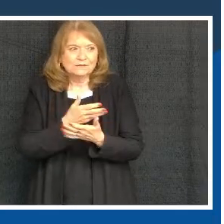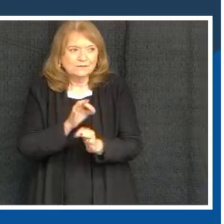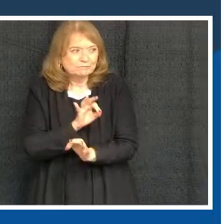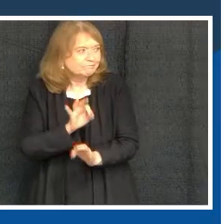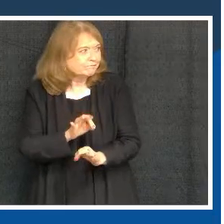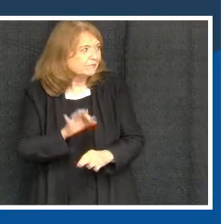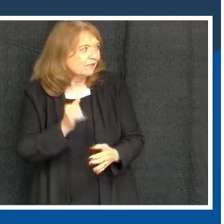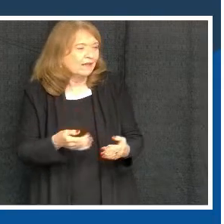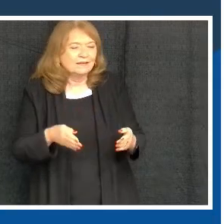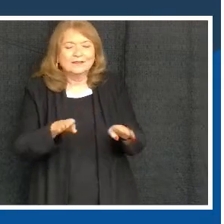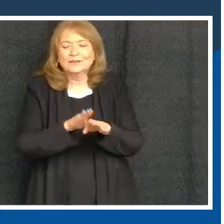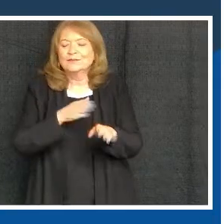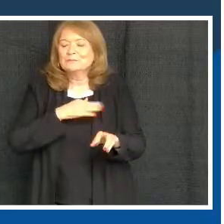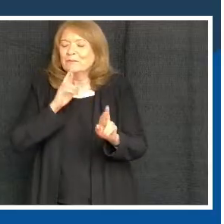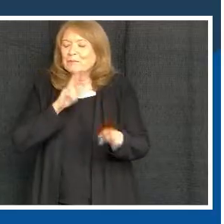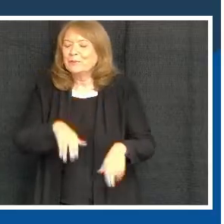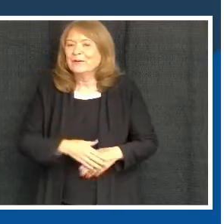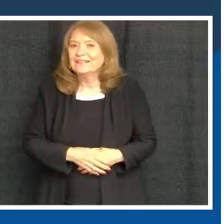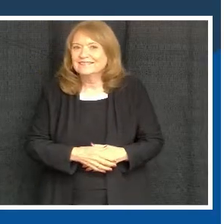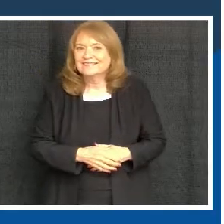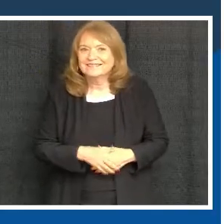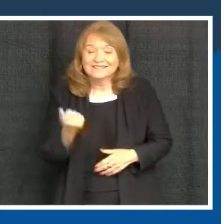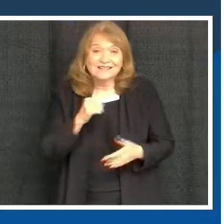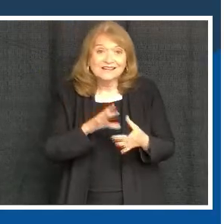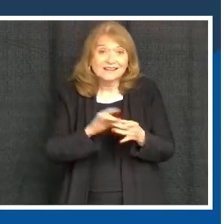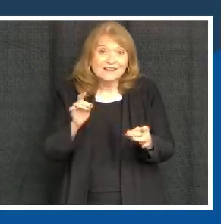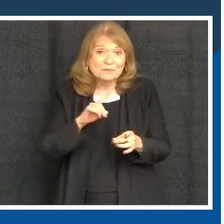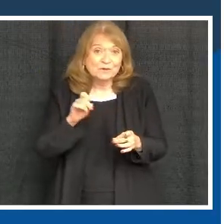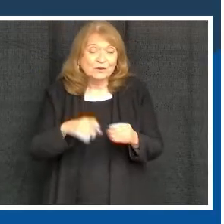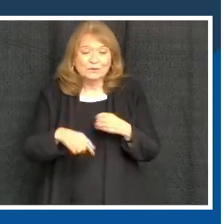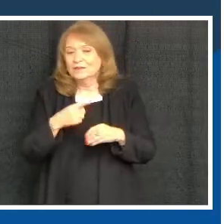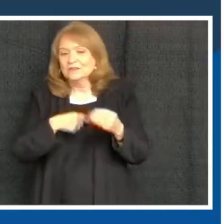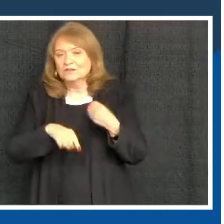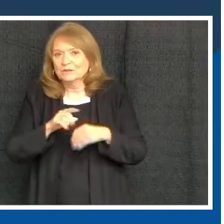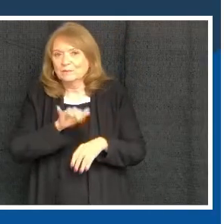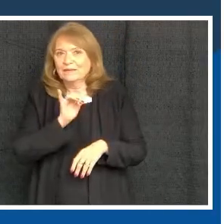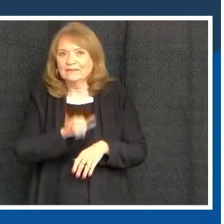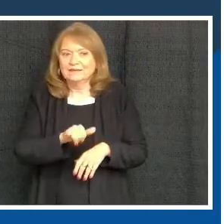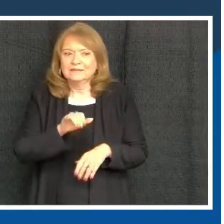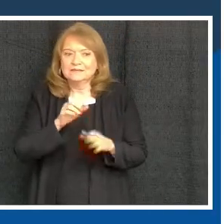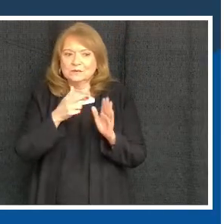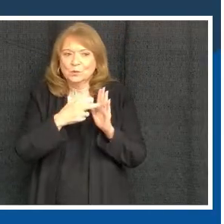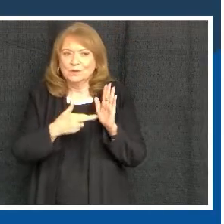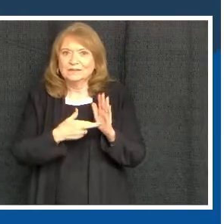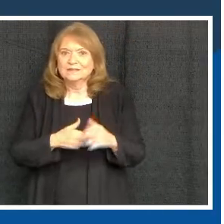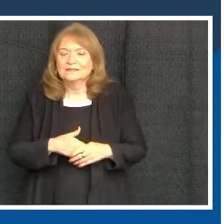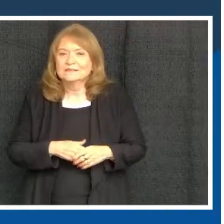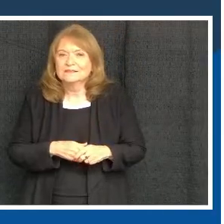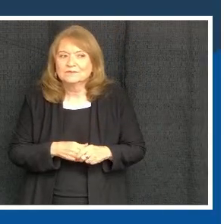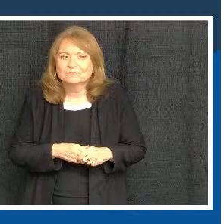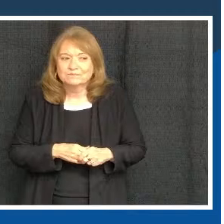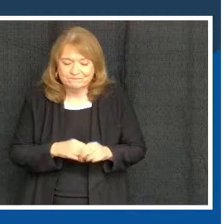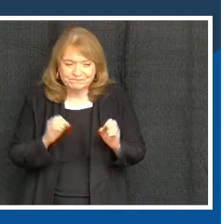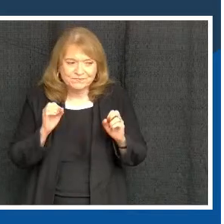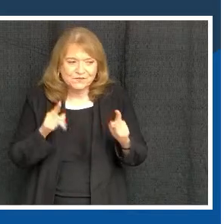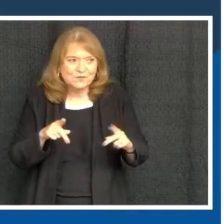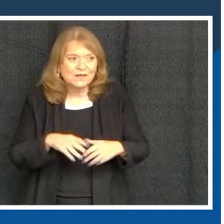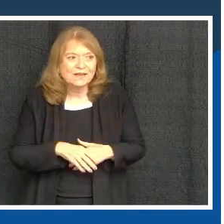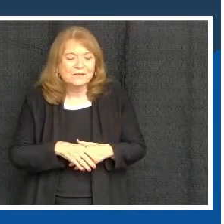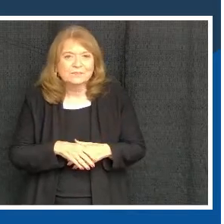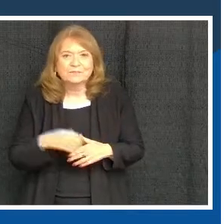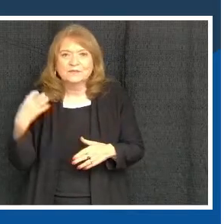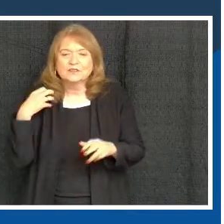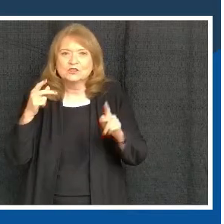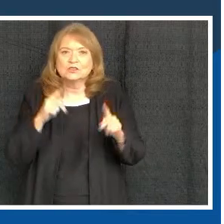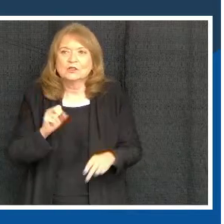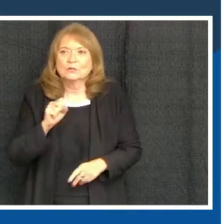that concludes my report. Okay. Any comment or question regarding this ordinance? All right. Chairman Streetman,